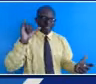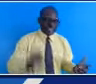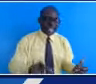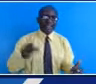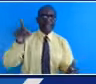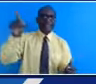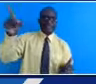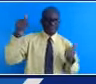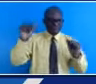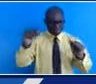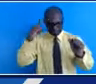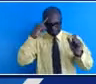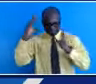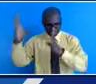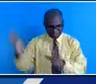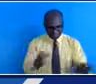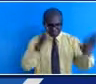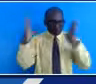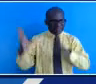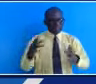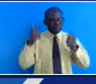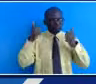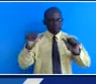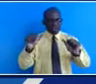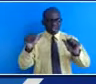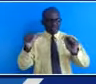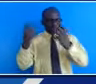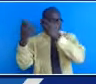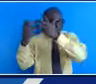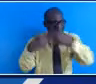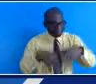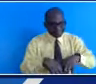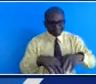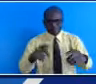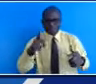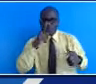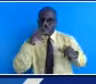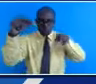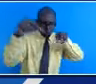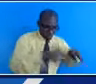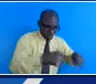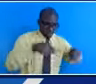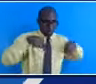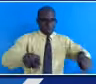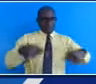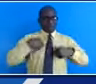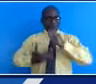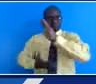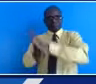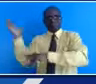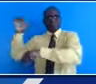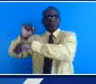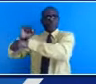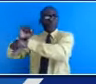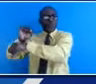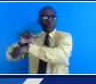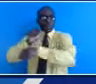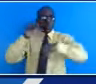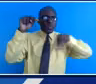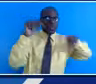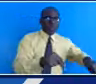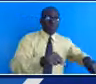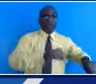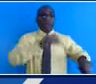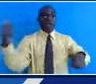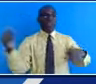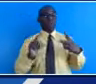for. The second, again, is just safety. And I think confidence for employees to feel that their employers have done what they